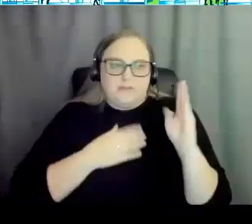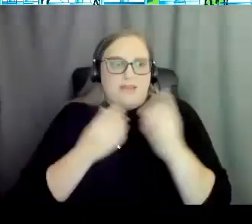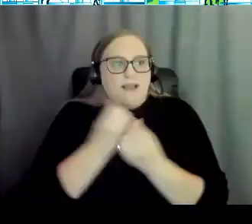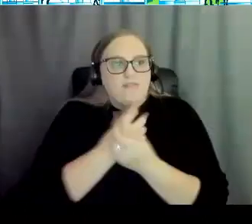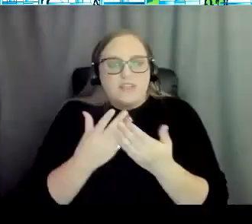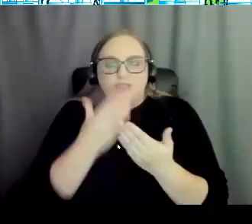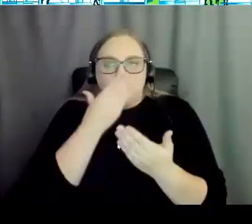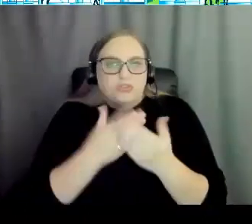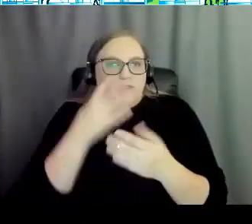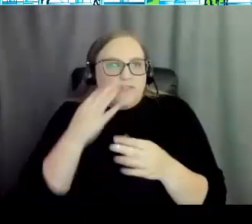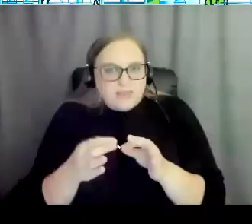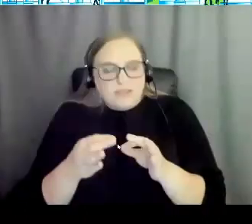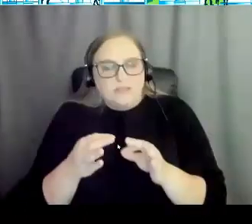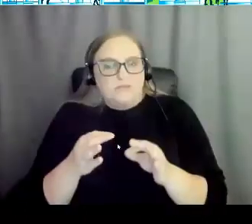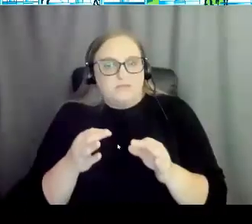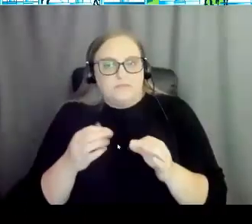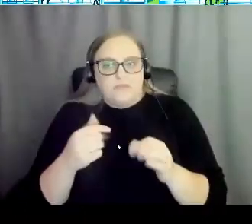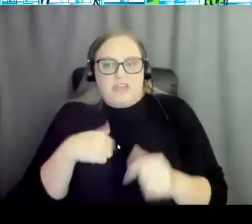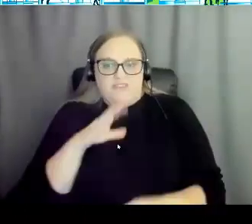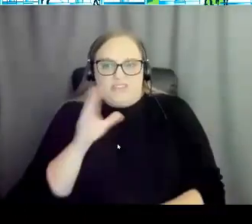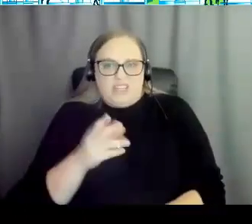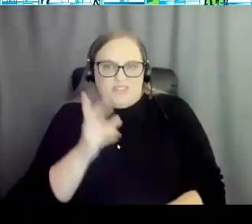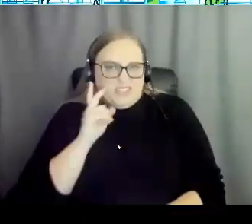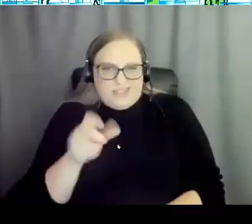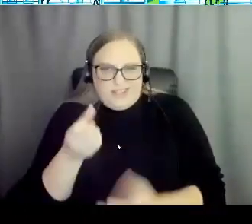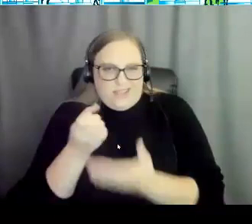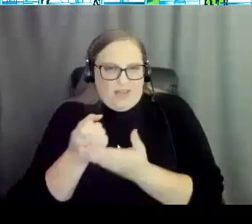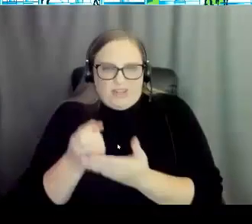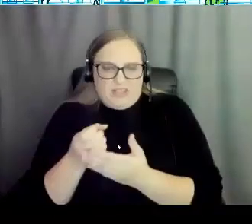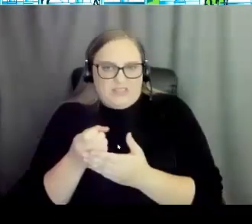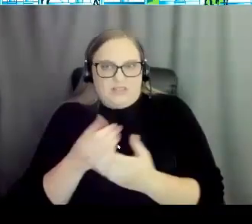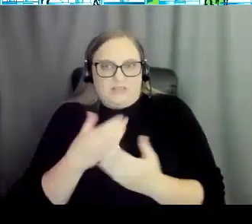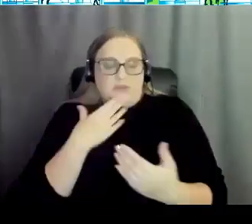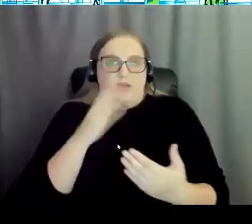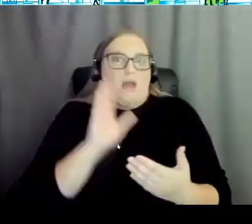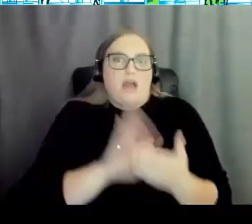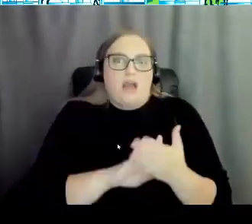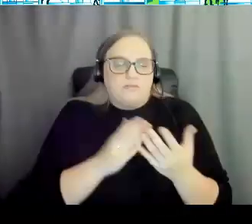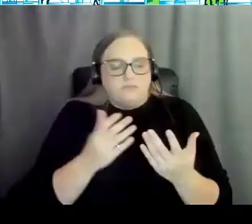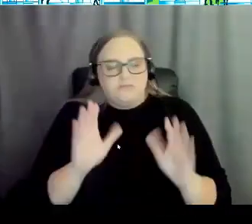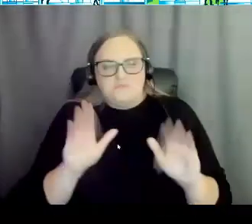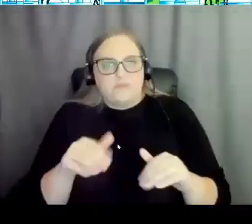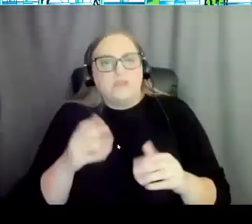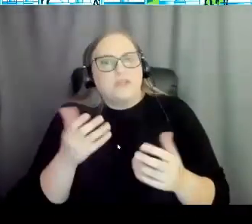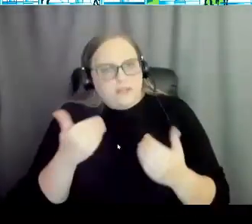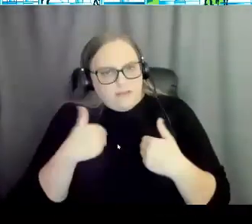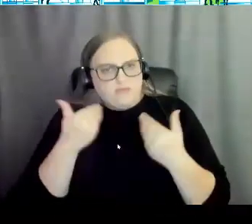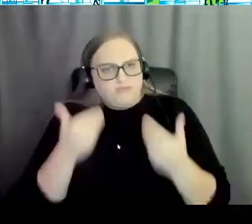faith, which I've never seen any evidence otherwise, let's have these conversations, and we look forward